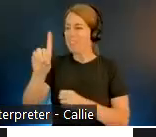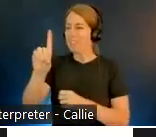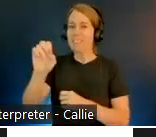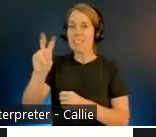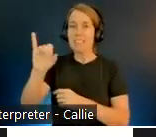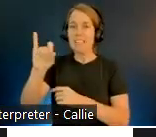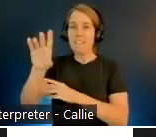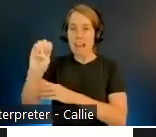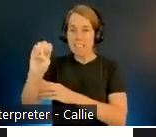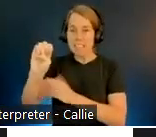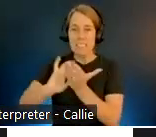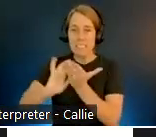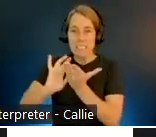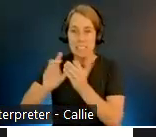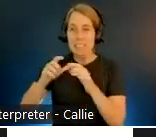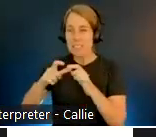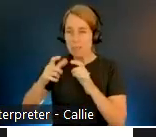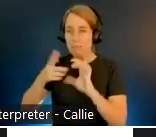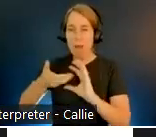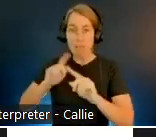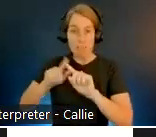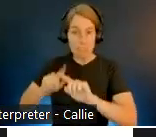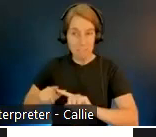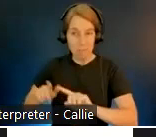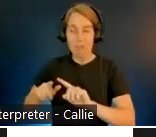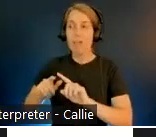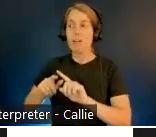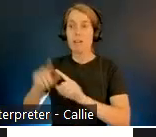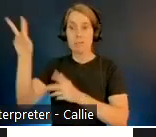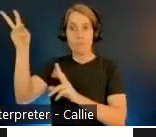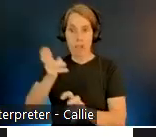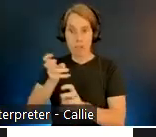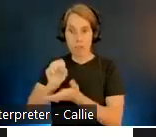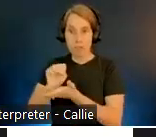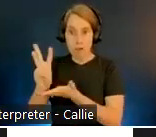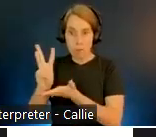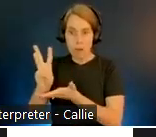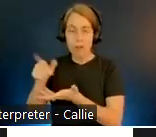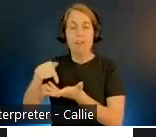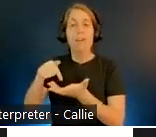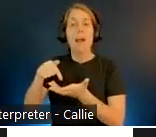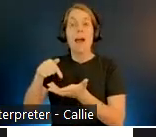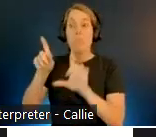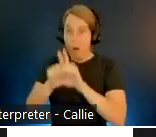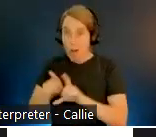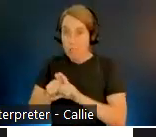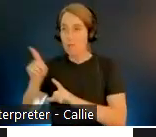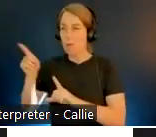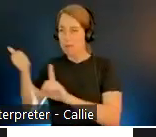it includes an evaluation to help determine what device or which software might be helpful.